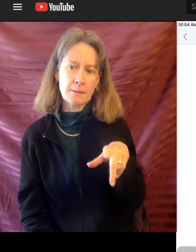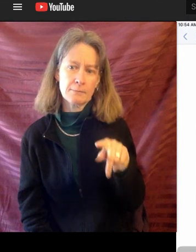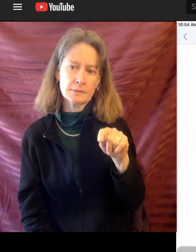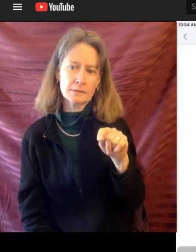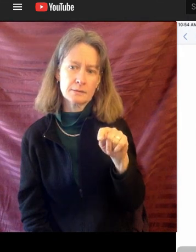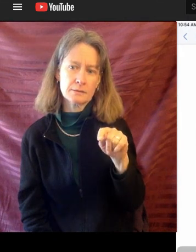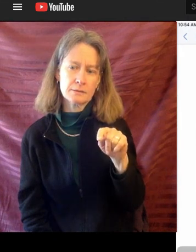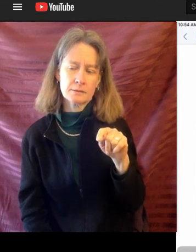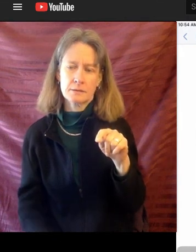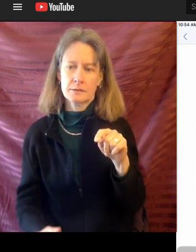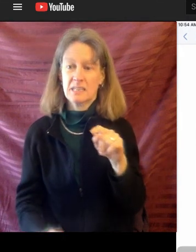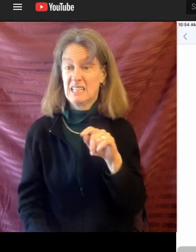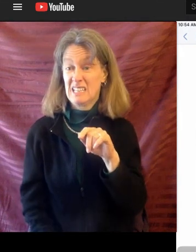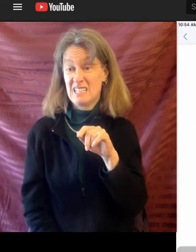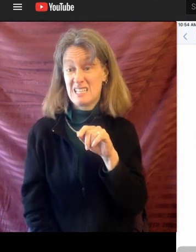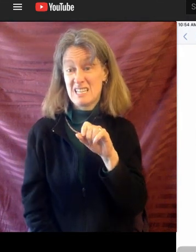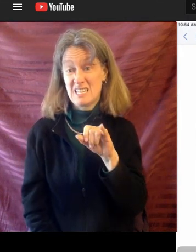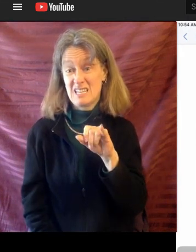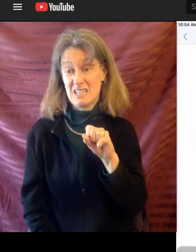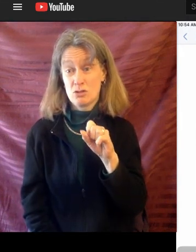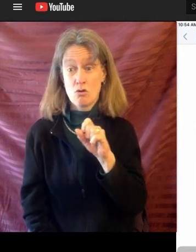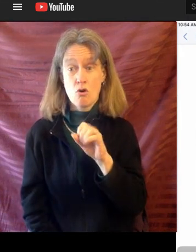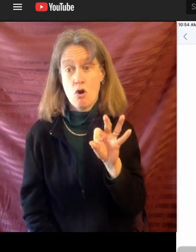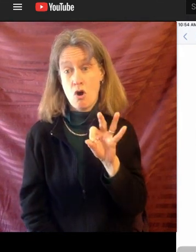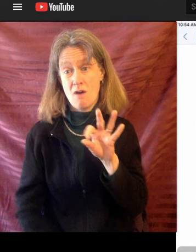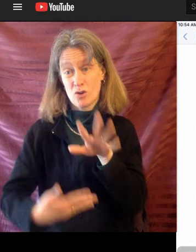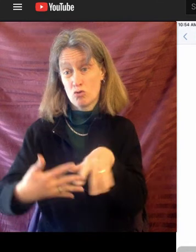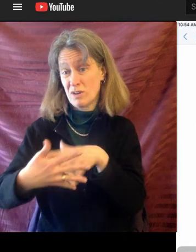is off grid.